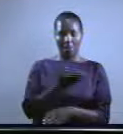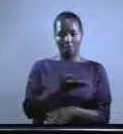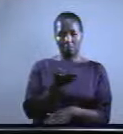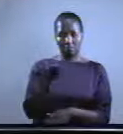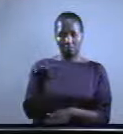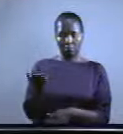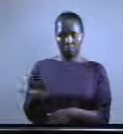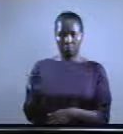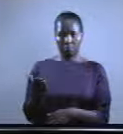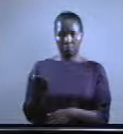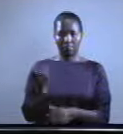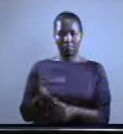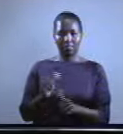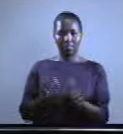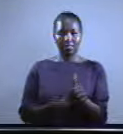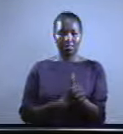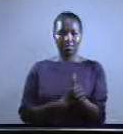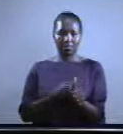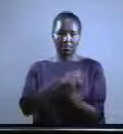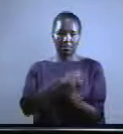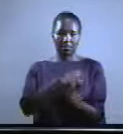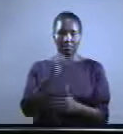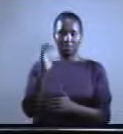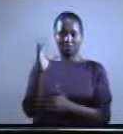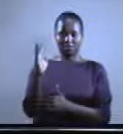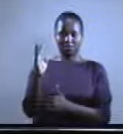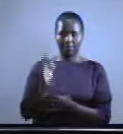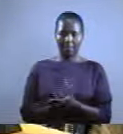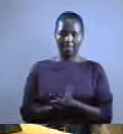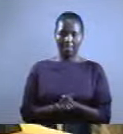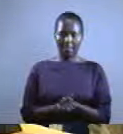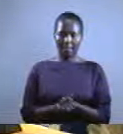Honorable Deputy Minister.